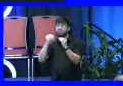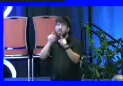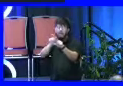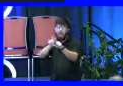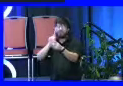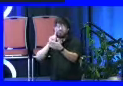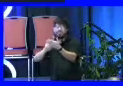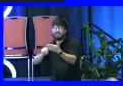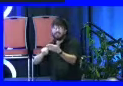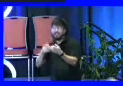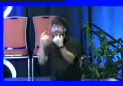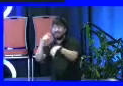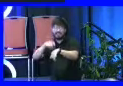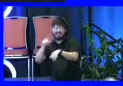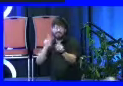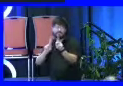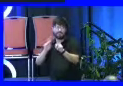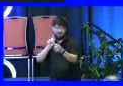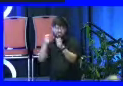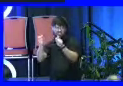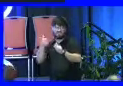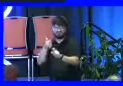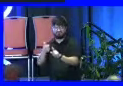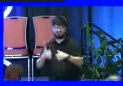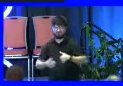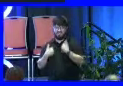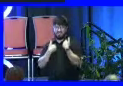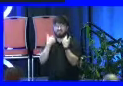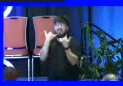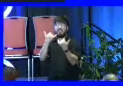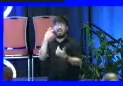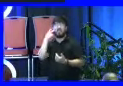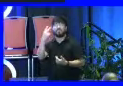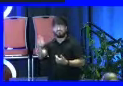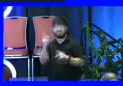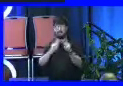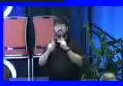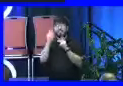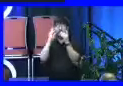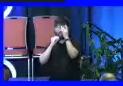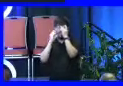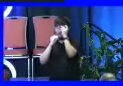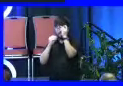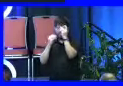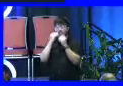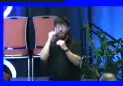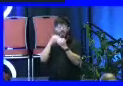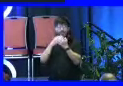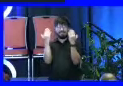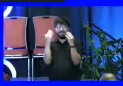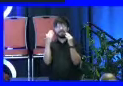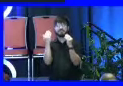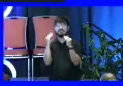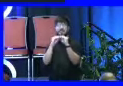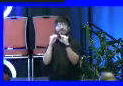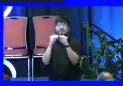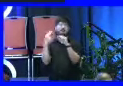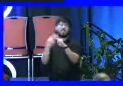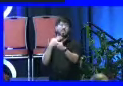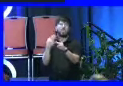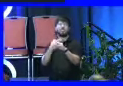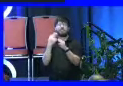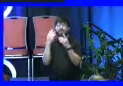address. We are now moving for people experiencing homelessness to using more of this data-driven approach in addition to